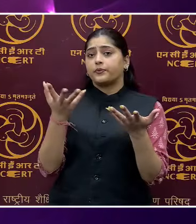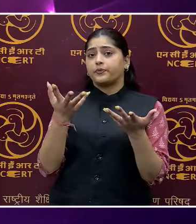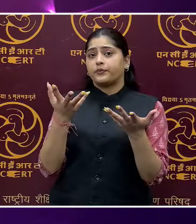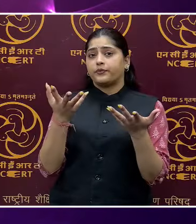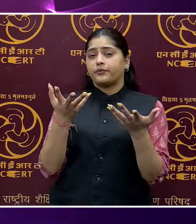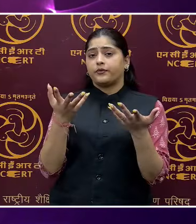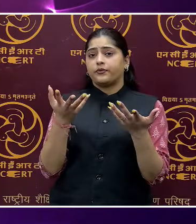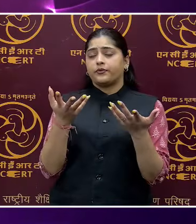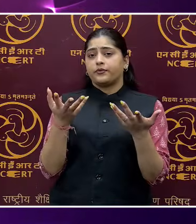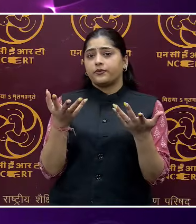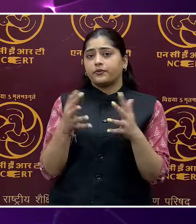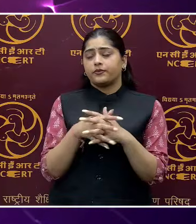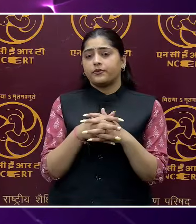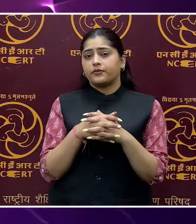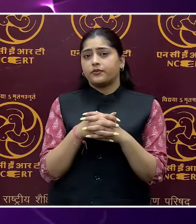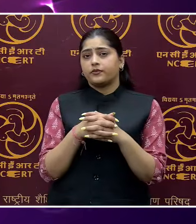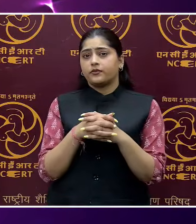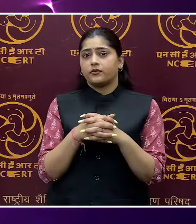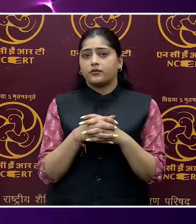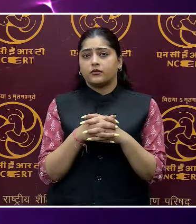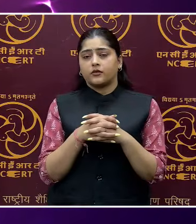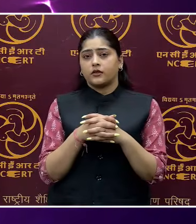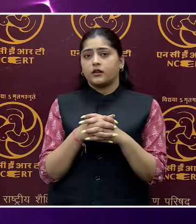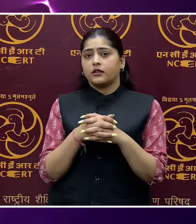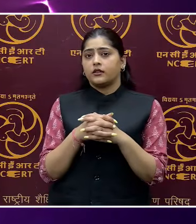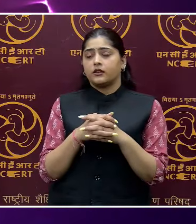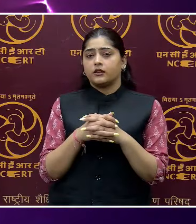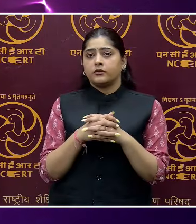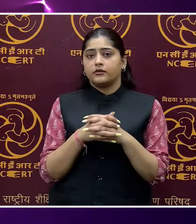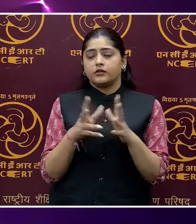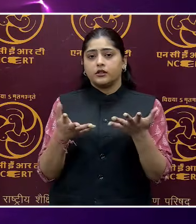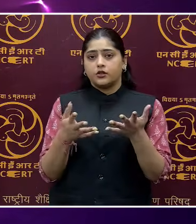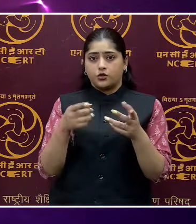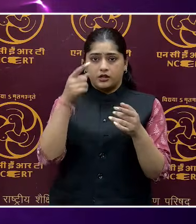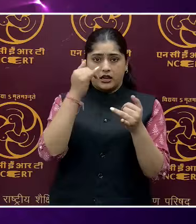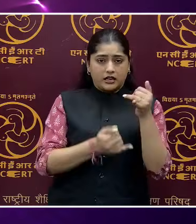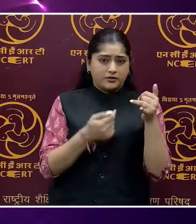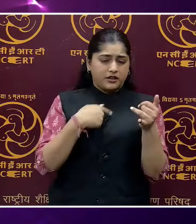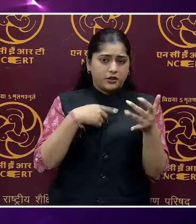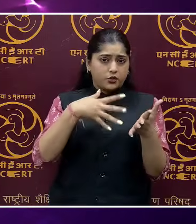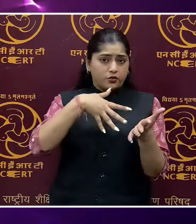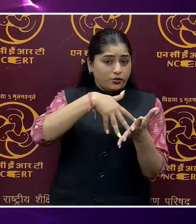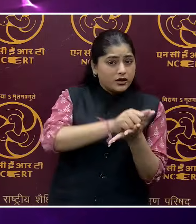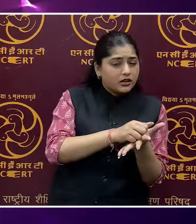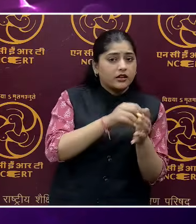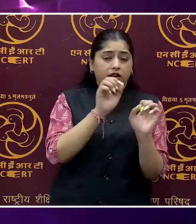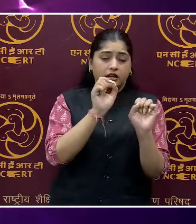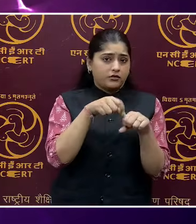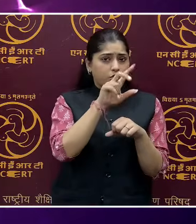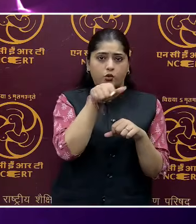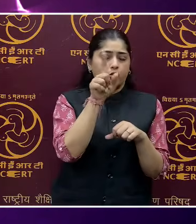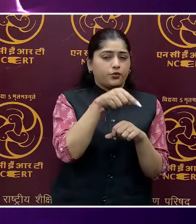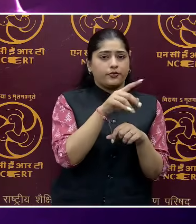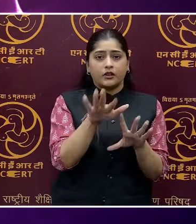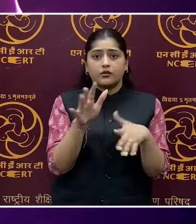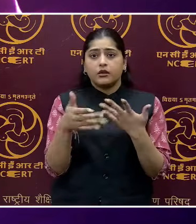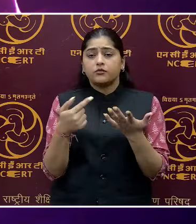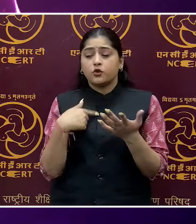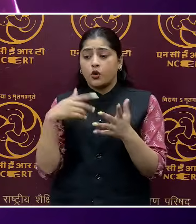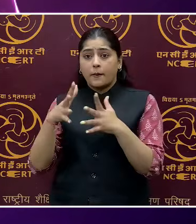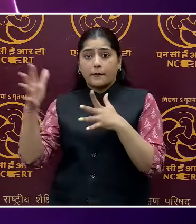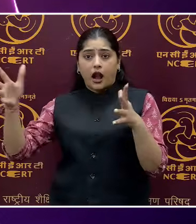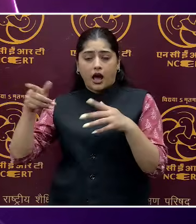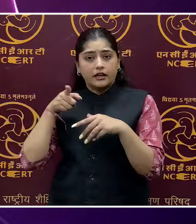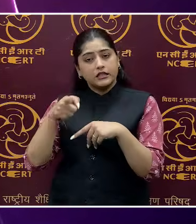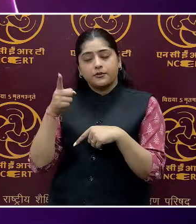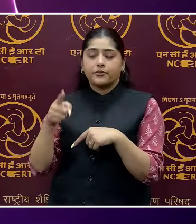very weak, is the wrong, and the separation between molecules are large is the right one. Yes. The experiment, what happens in volume of